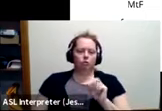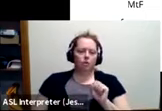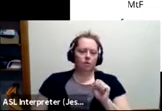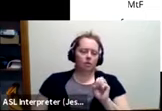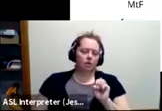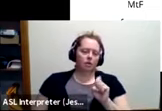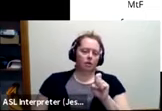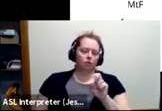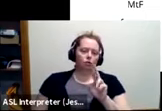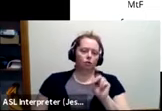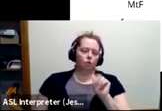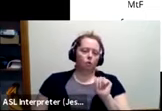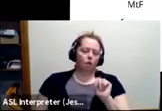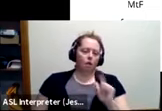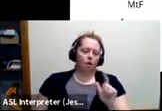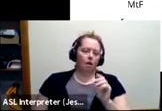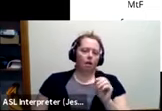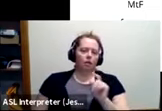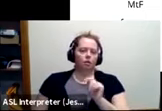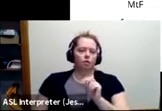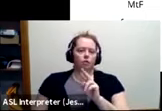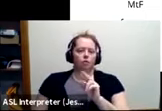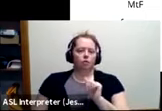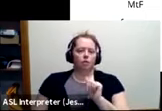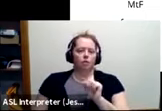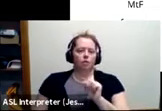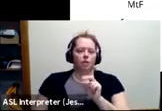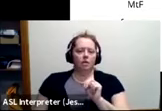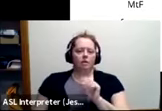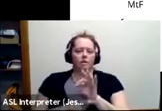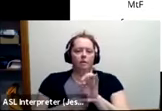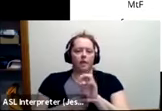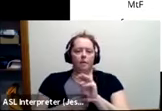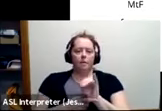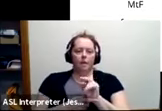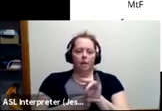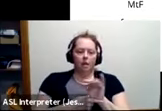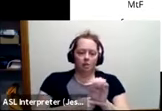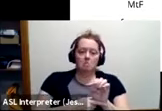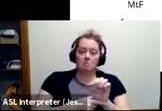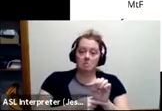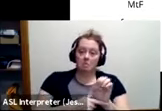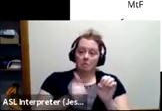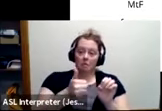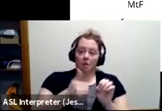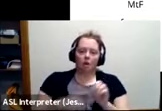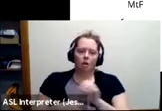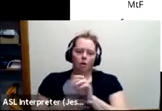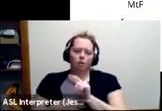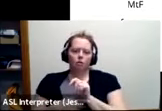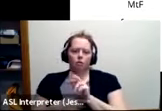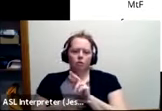just different terms, again, that you will find in our handouts after this presentation.